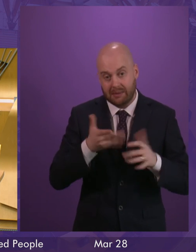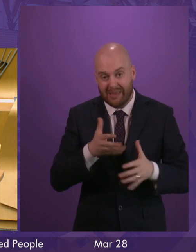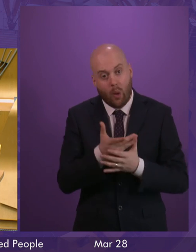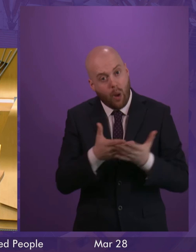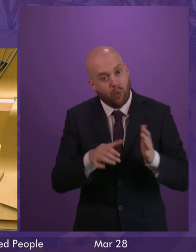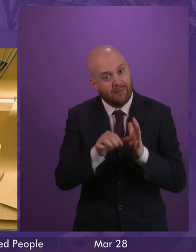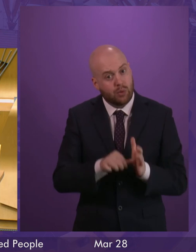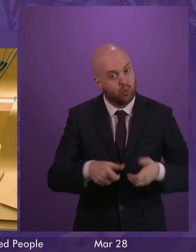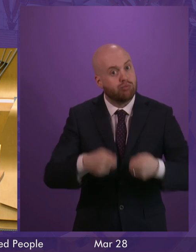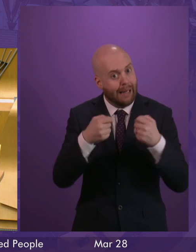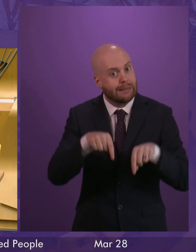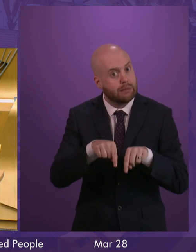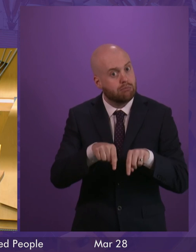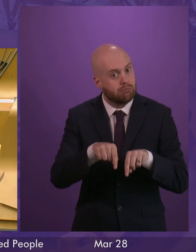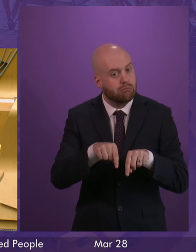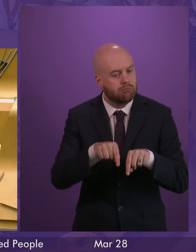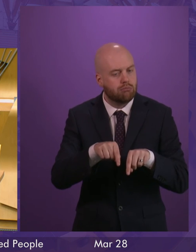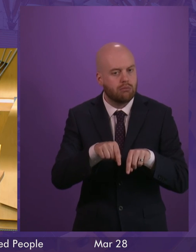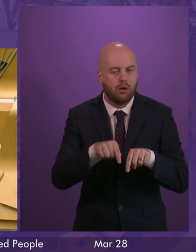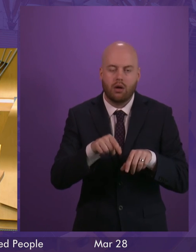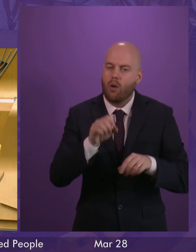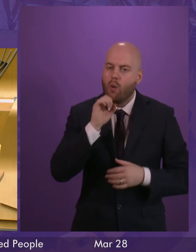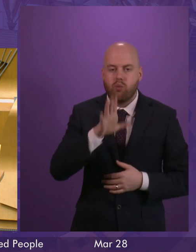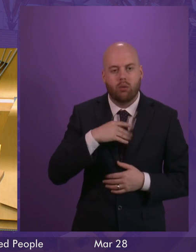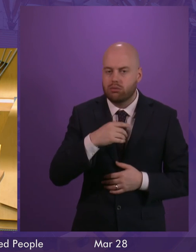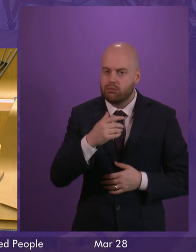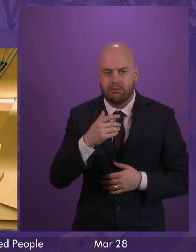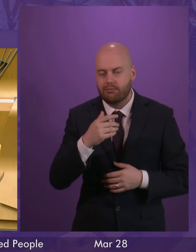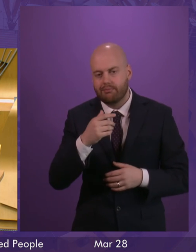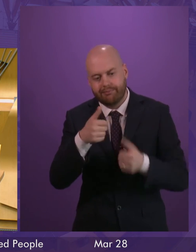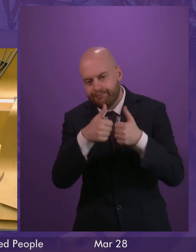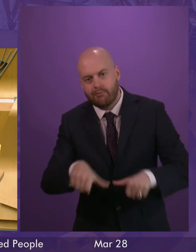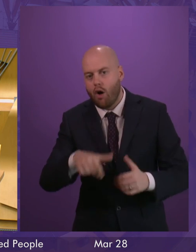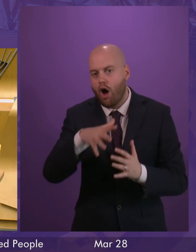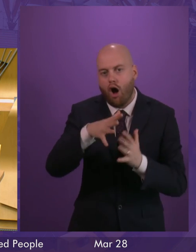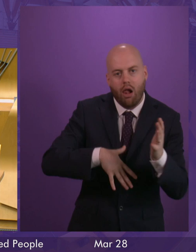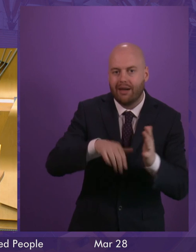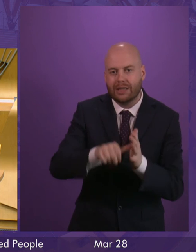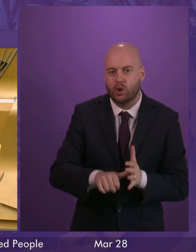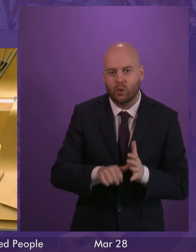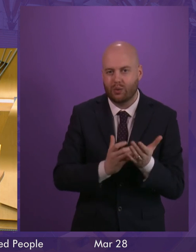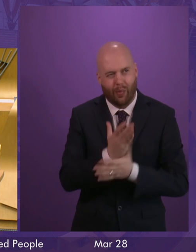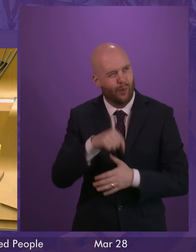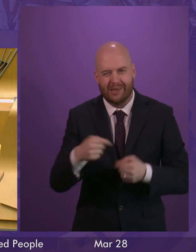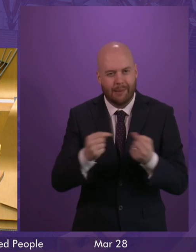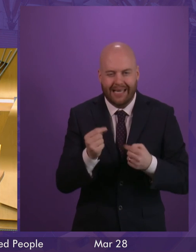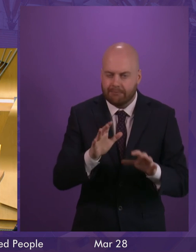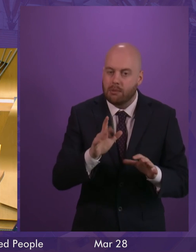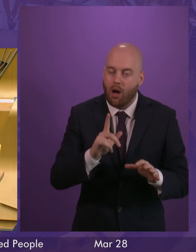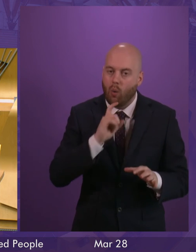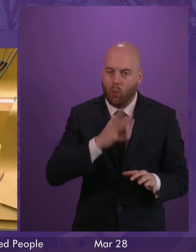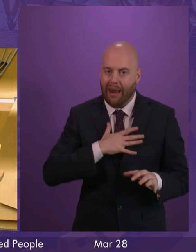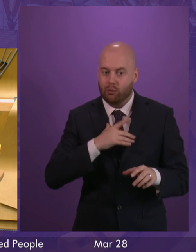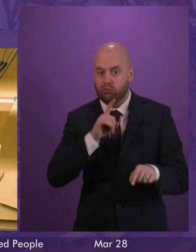which I would like to address. Inevitably, I'll not be able to address every issue that's been raised over the course of the debate. But I do want to try and